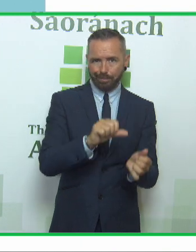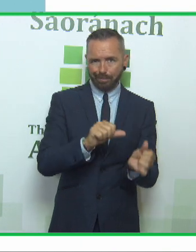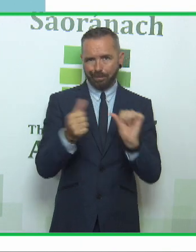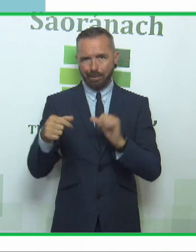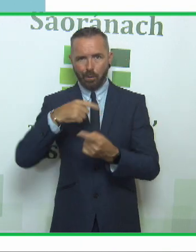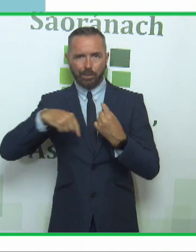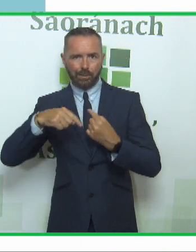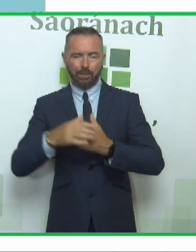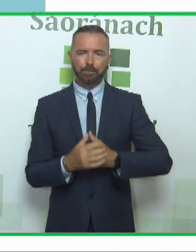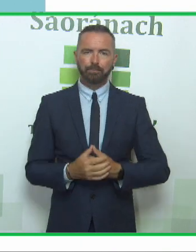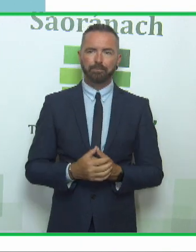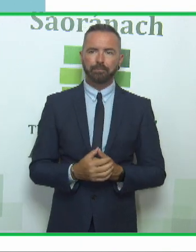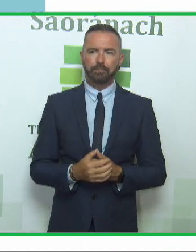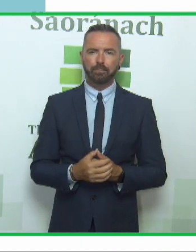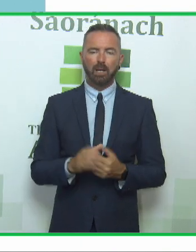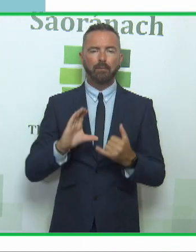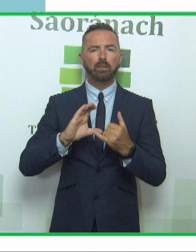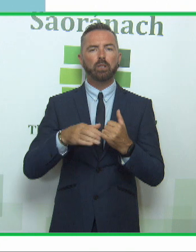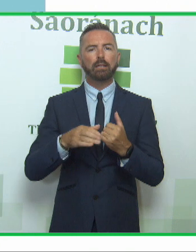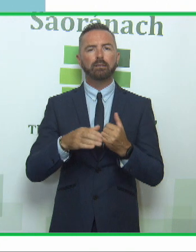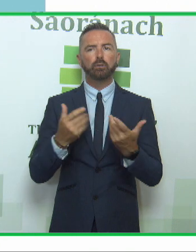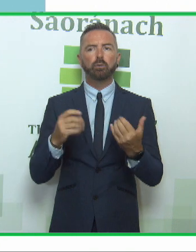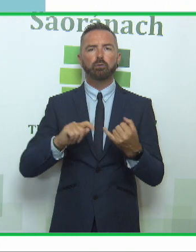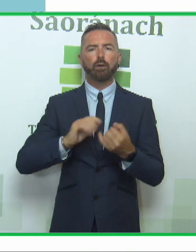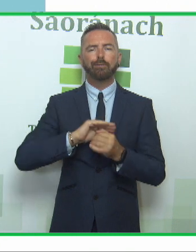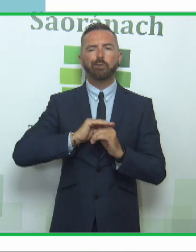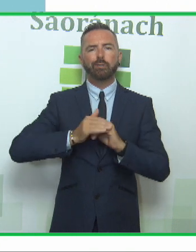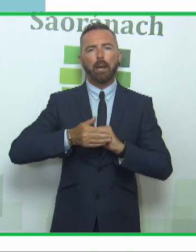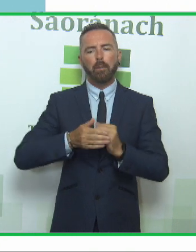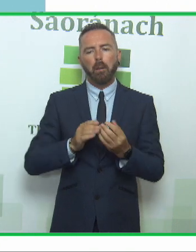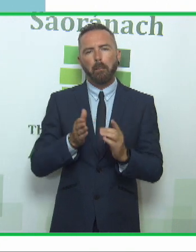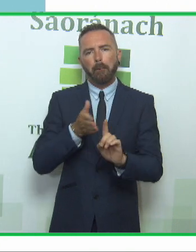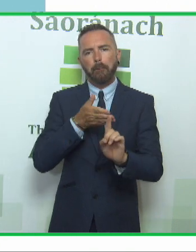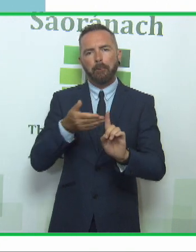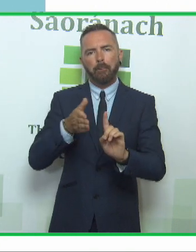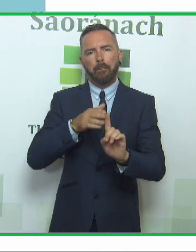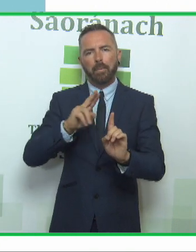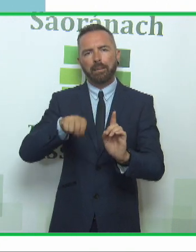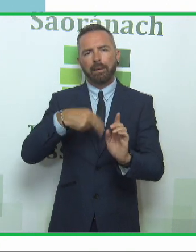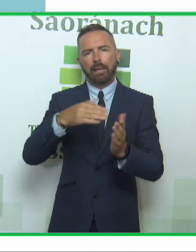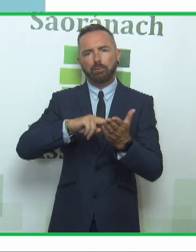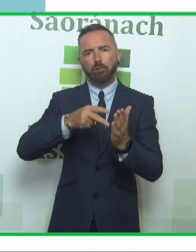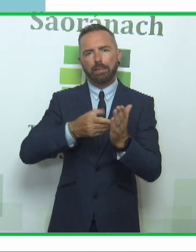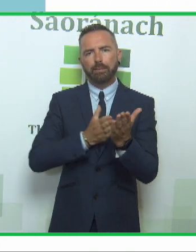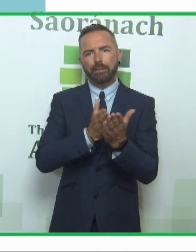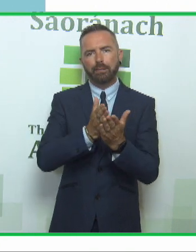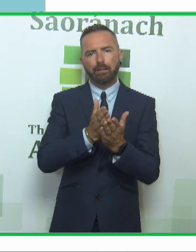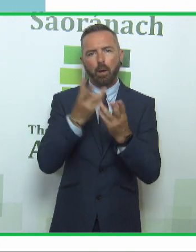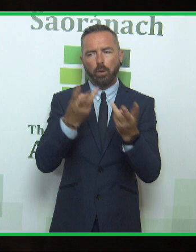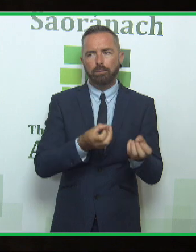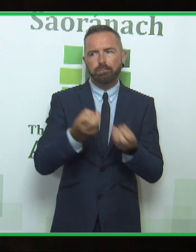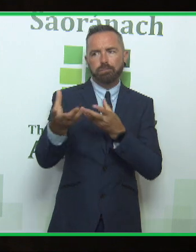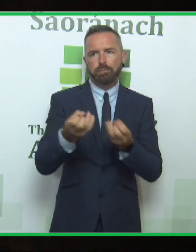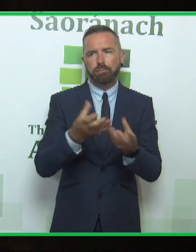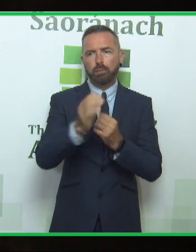on. So there's an opportunity to shape the next strategy. And what I want to do is throw out some ideas and give